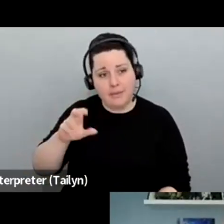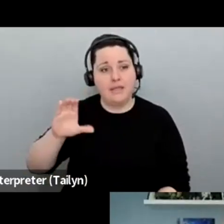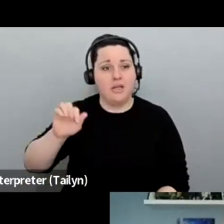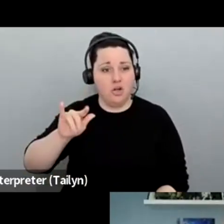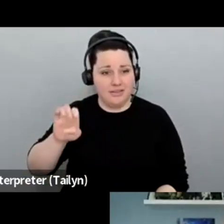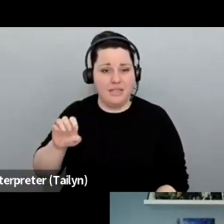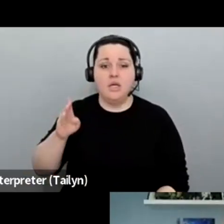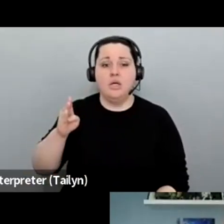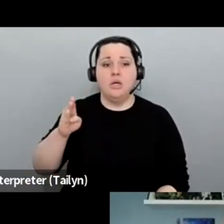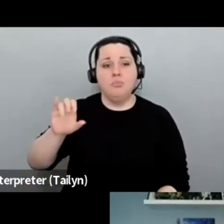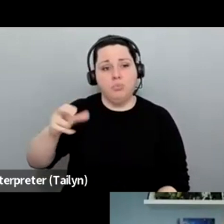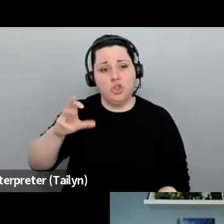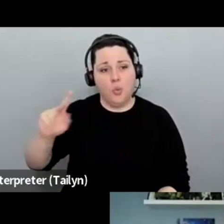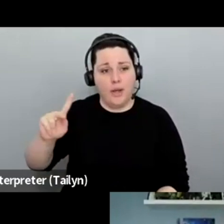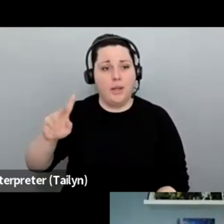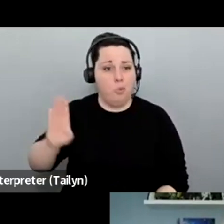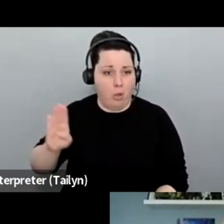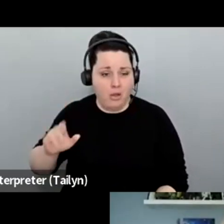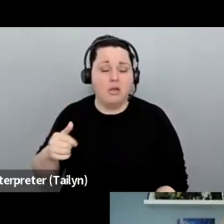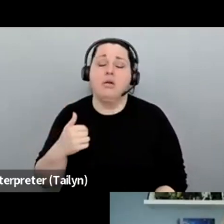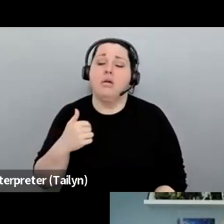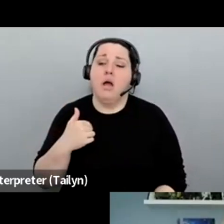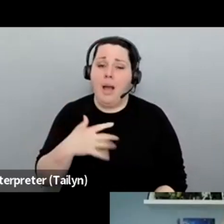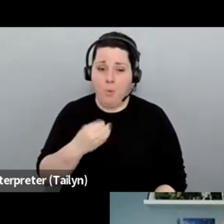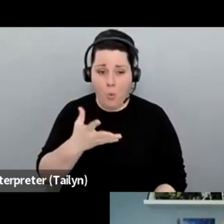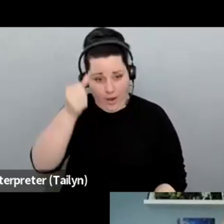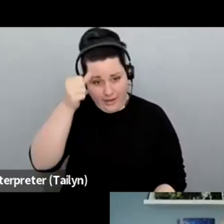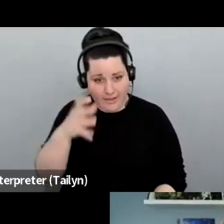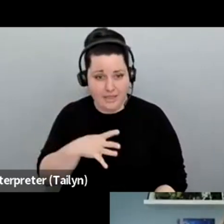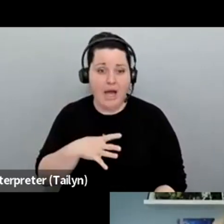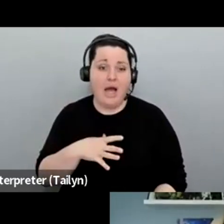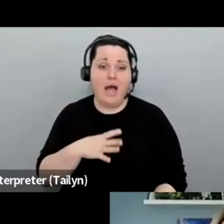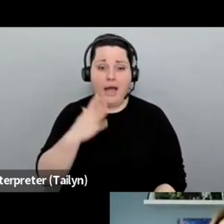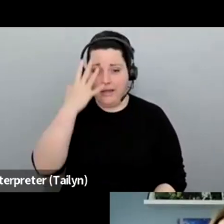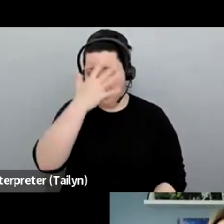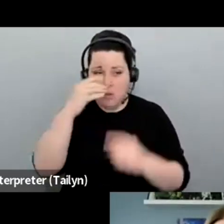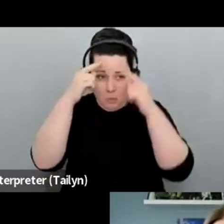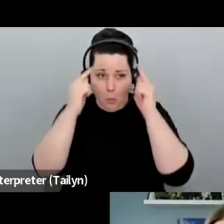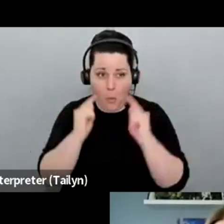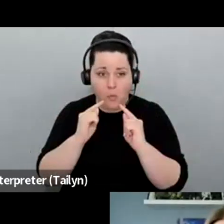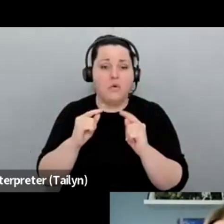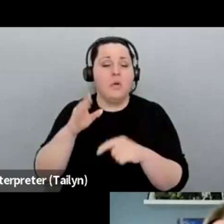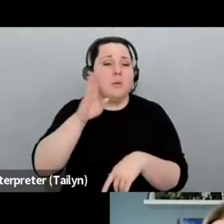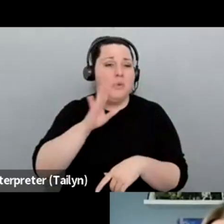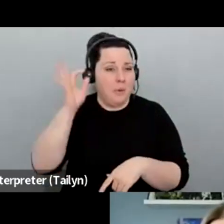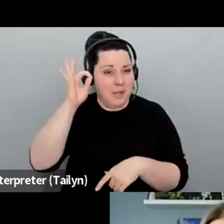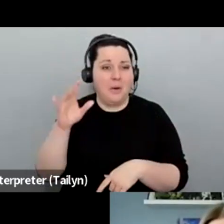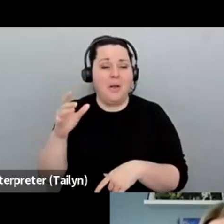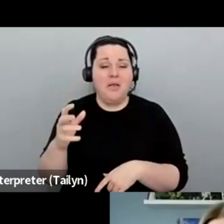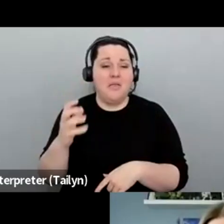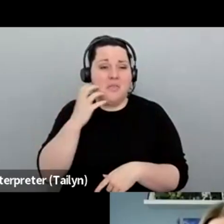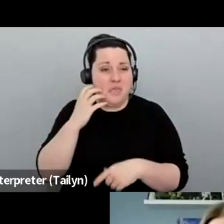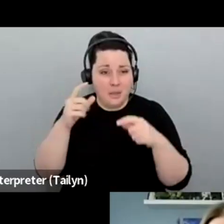here in Bushwick, Brooklyn. I am a white guy with an oval face, brown hair, and thick blue glasses.